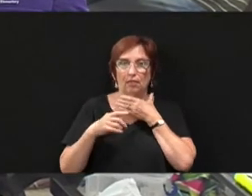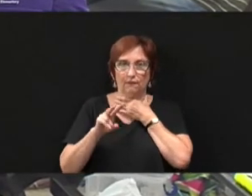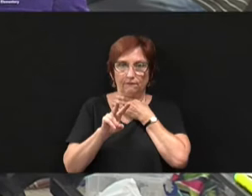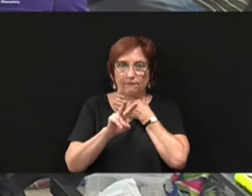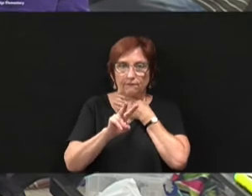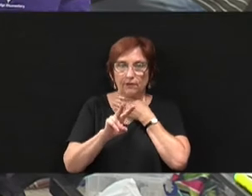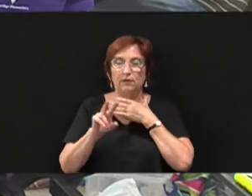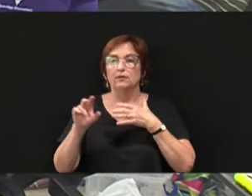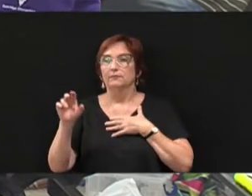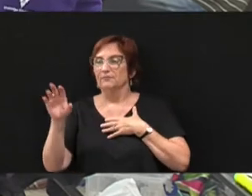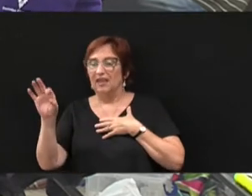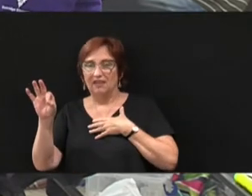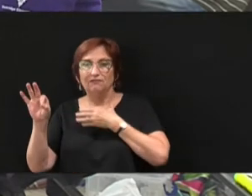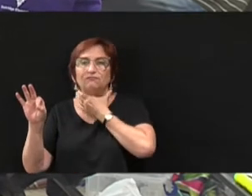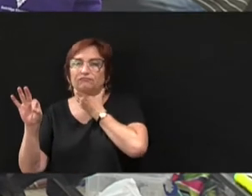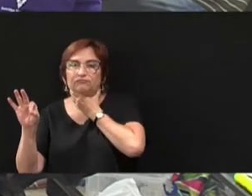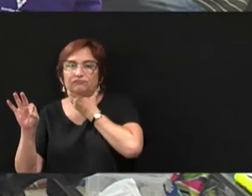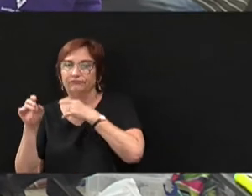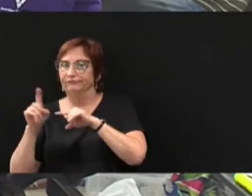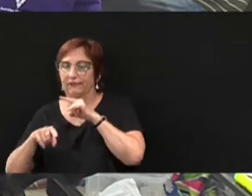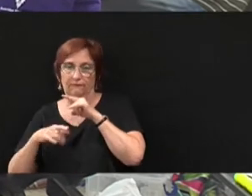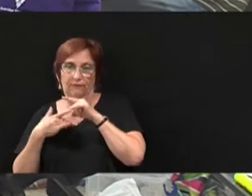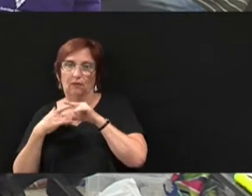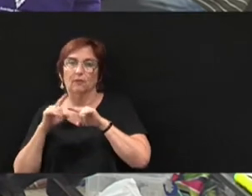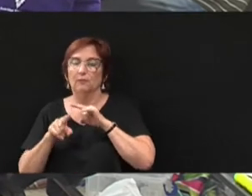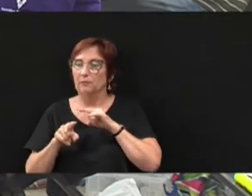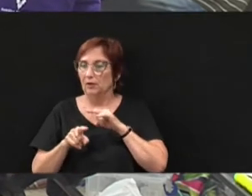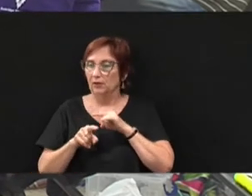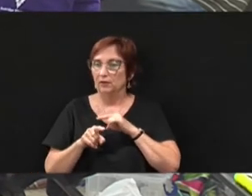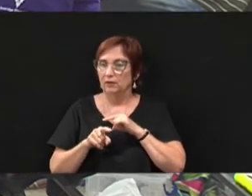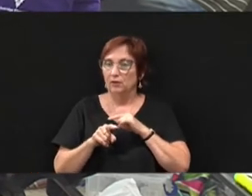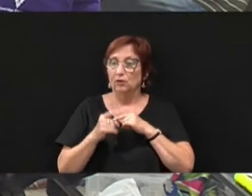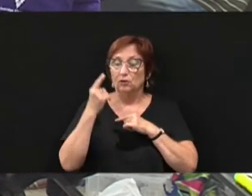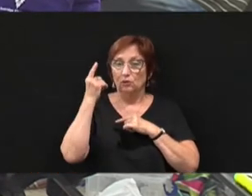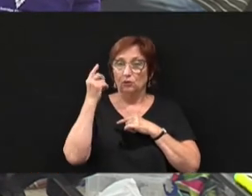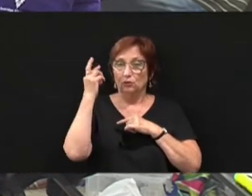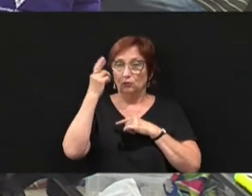through all of those, but the reason these are highlighted here is because the